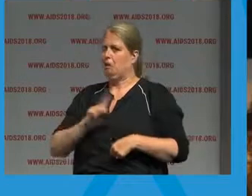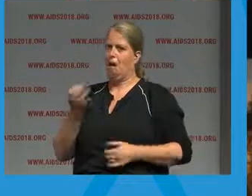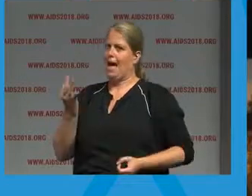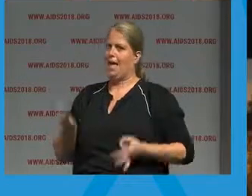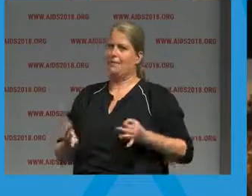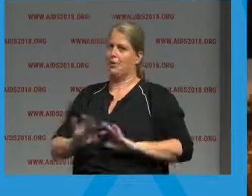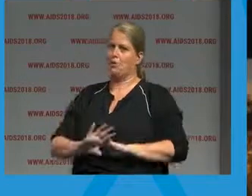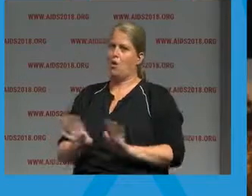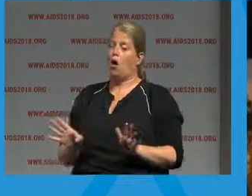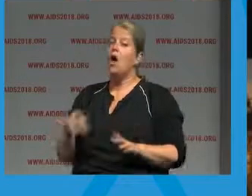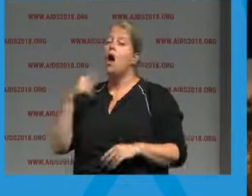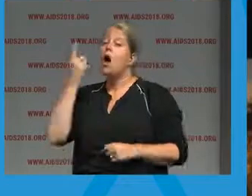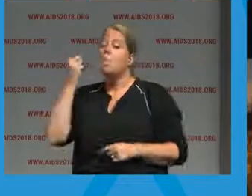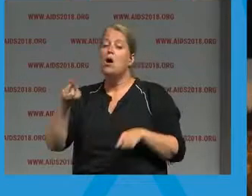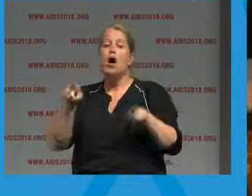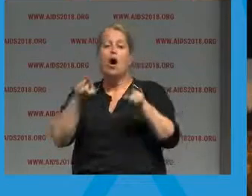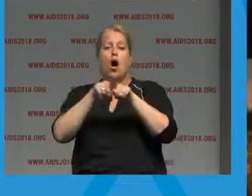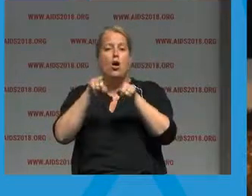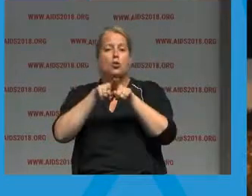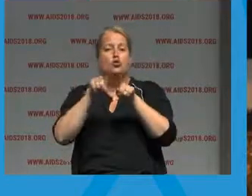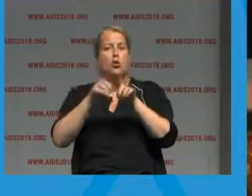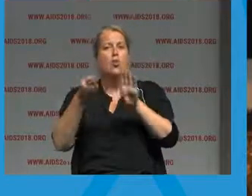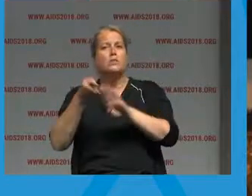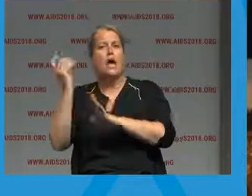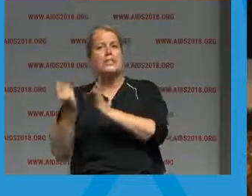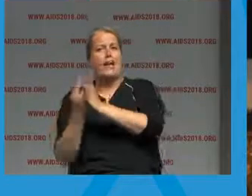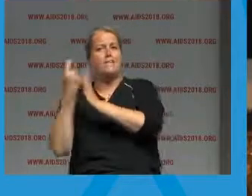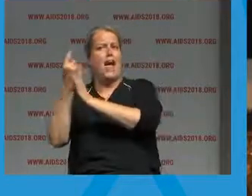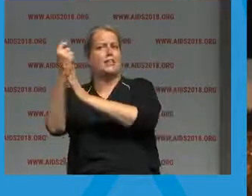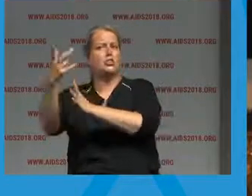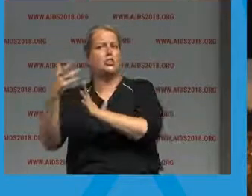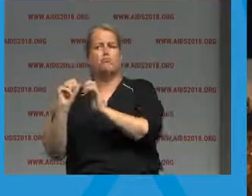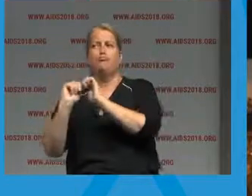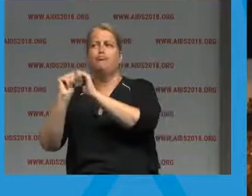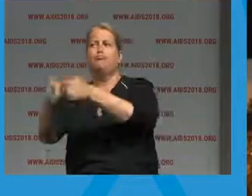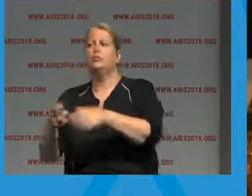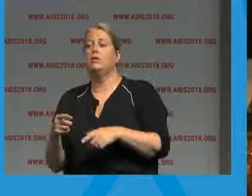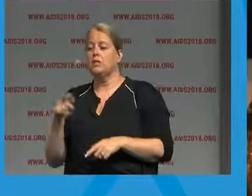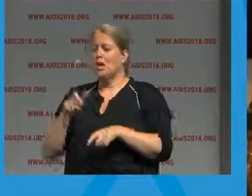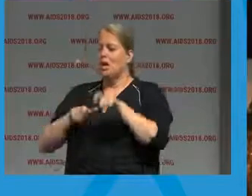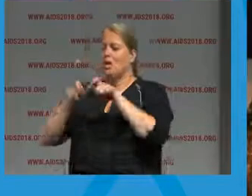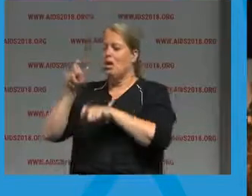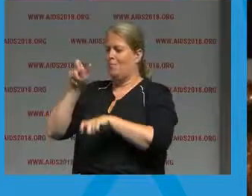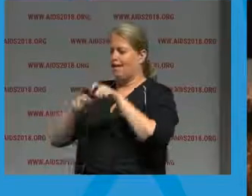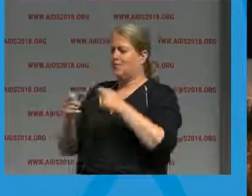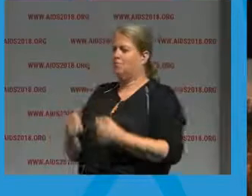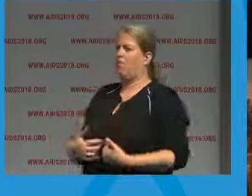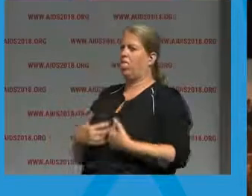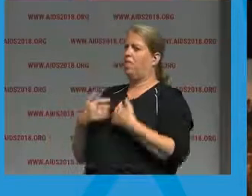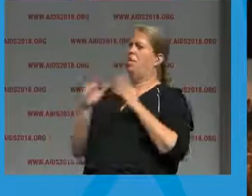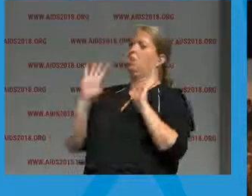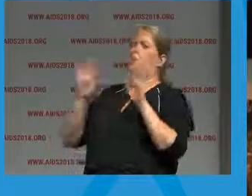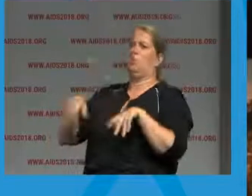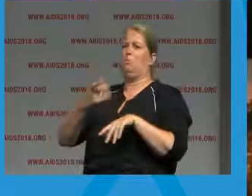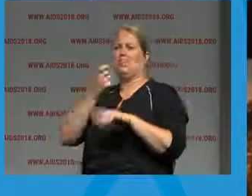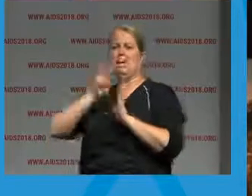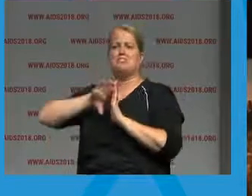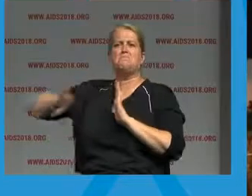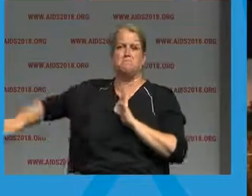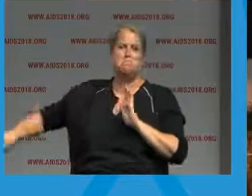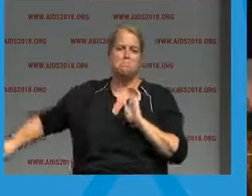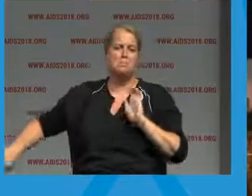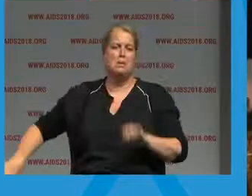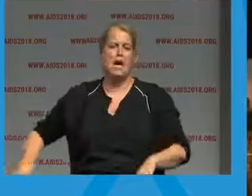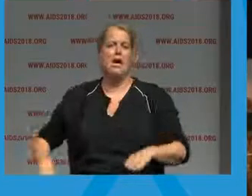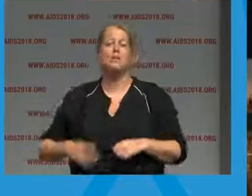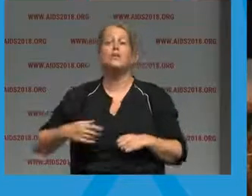really gives side effects, and patients can really leave medication. So as we advocate